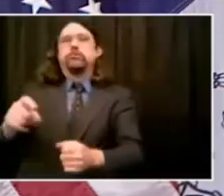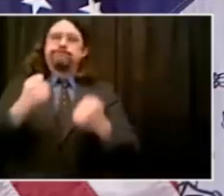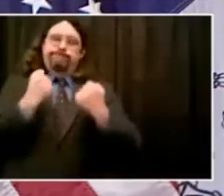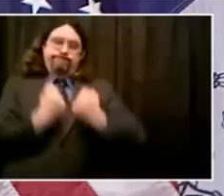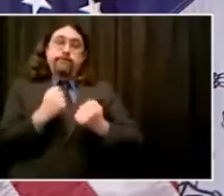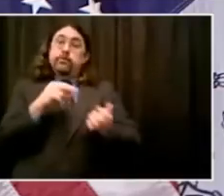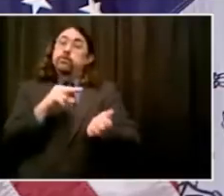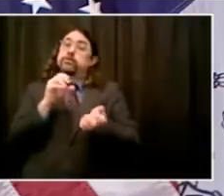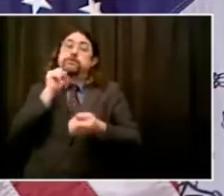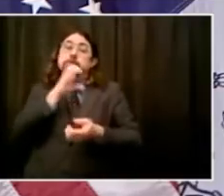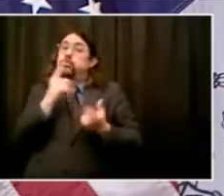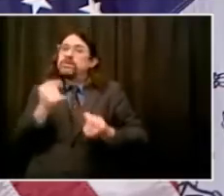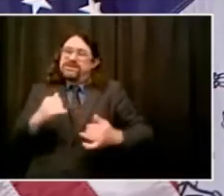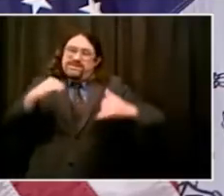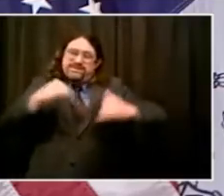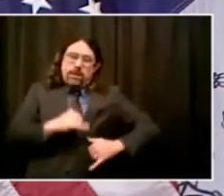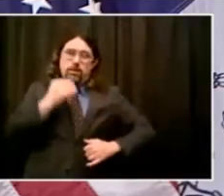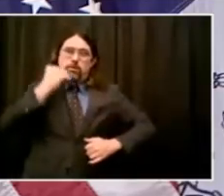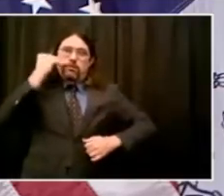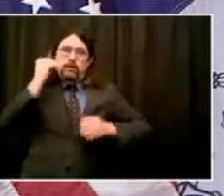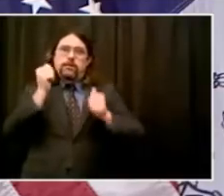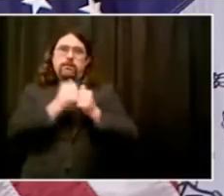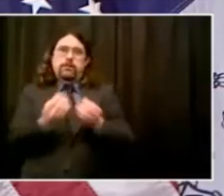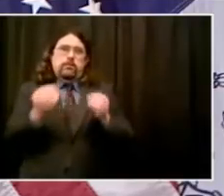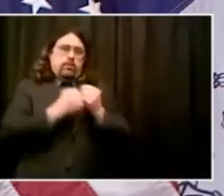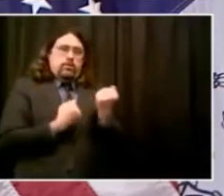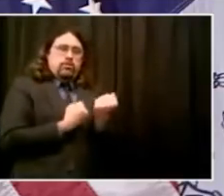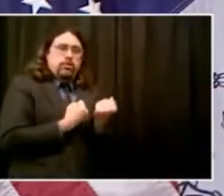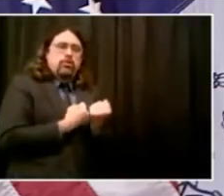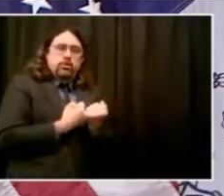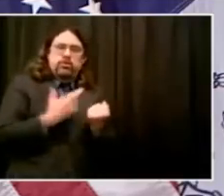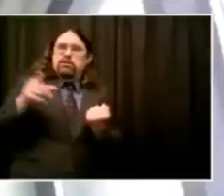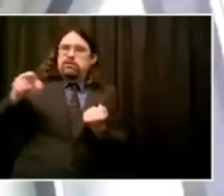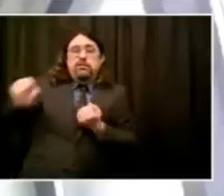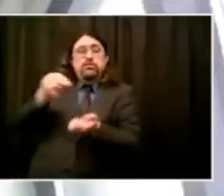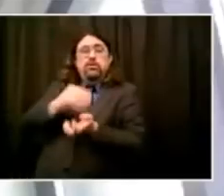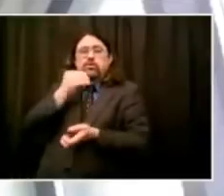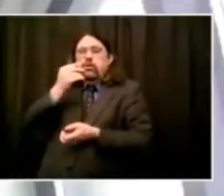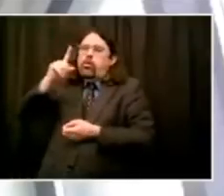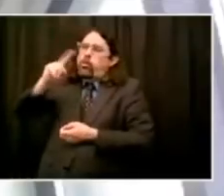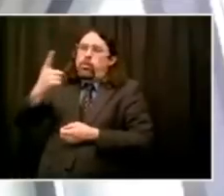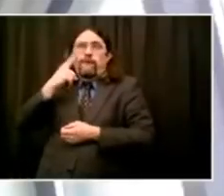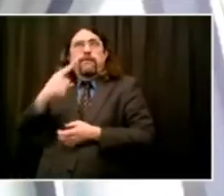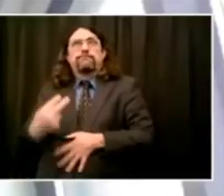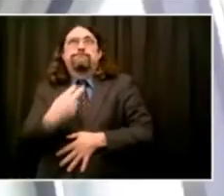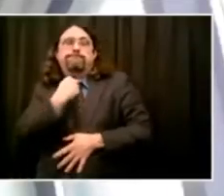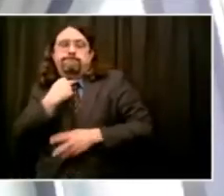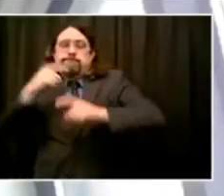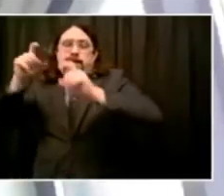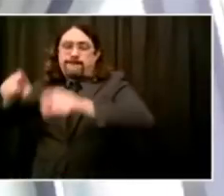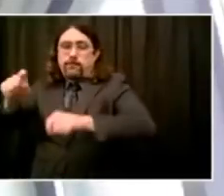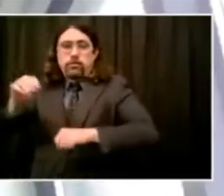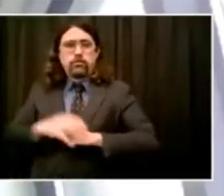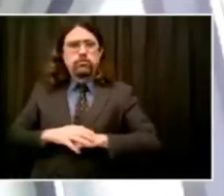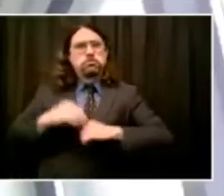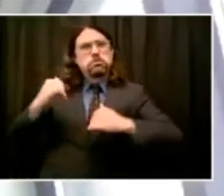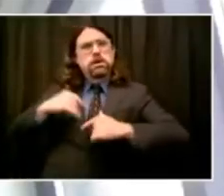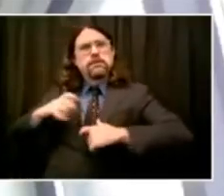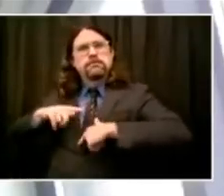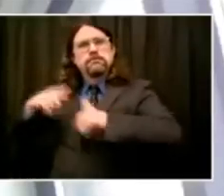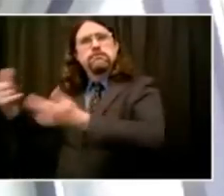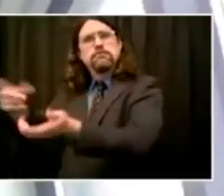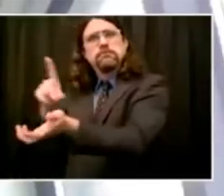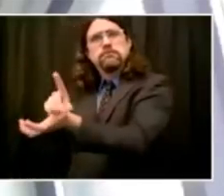add? Mr. Mayor, I think you've done a great job explaining the issues. And as you know, I live in the same apartment building as